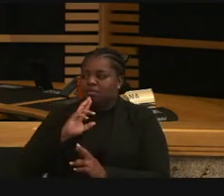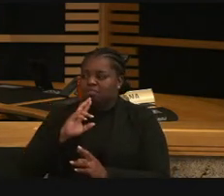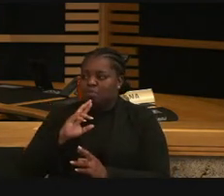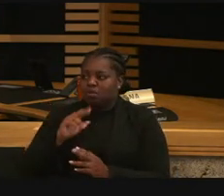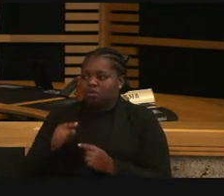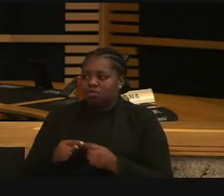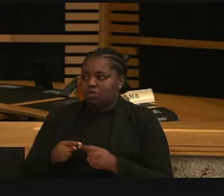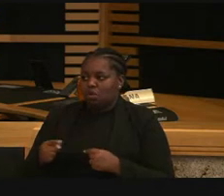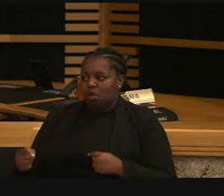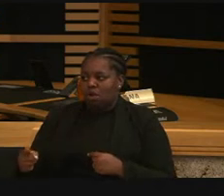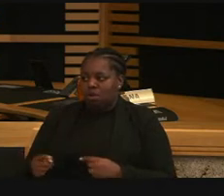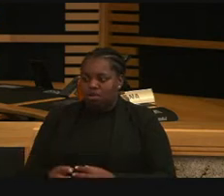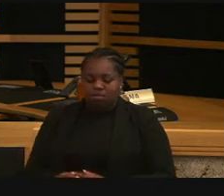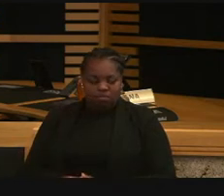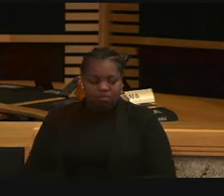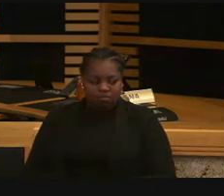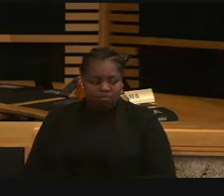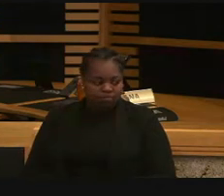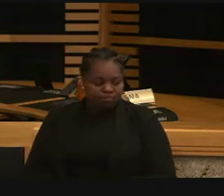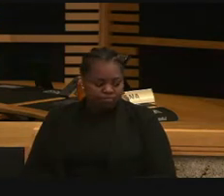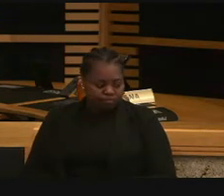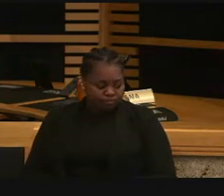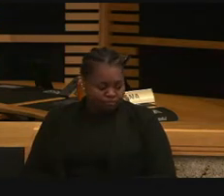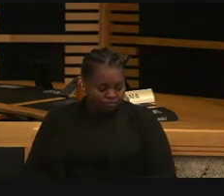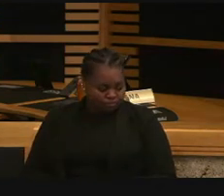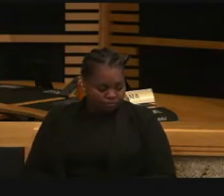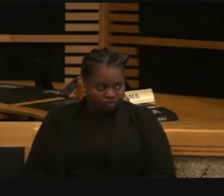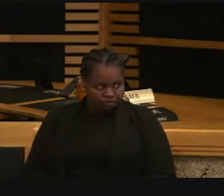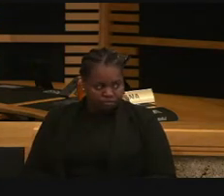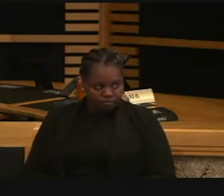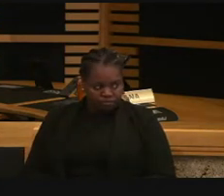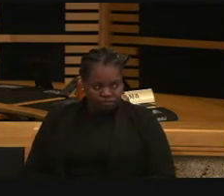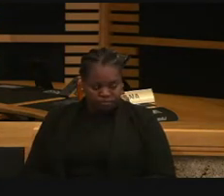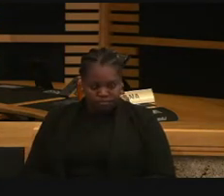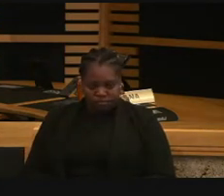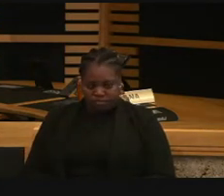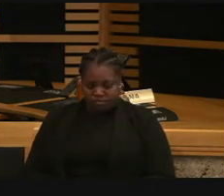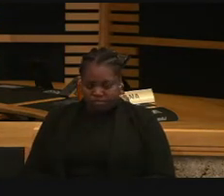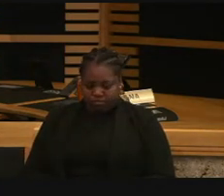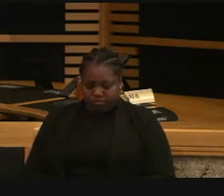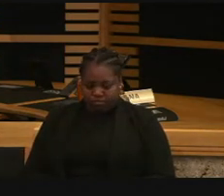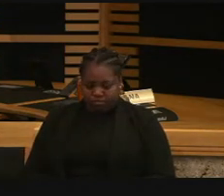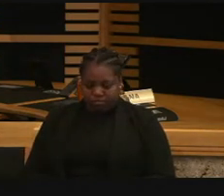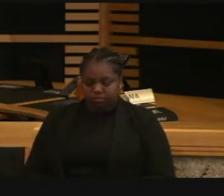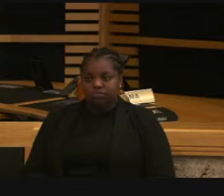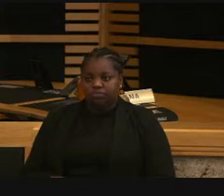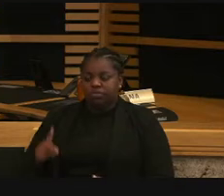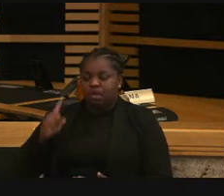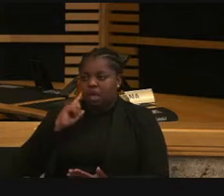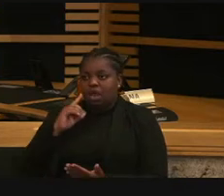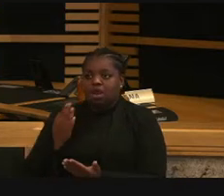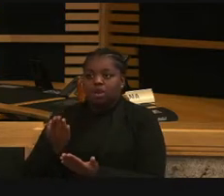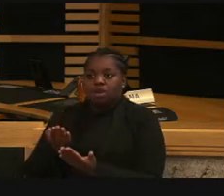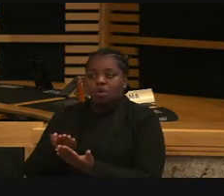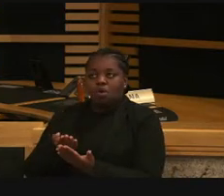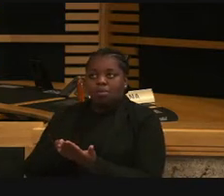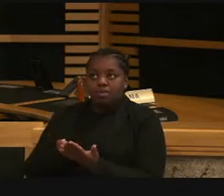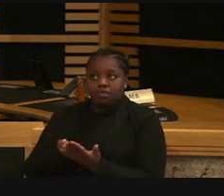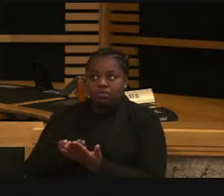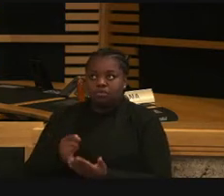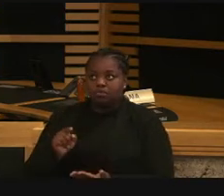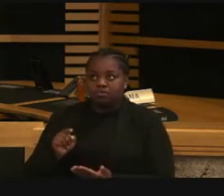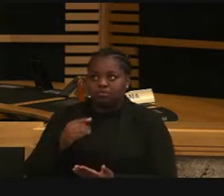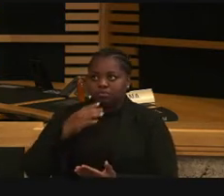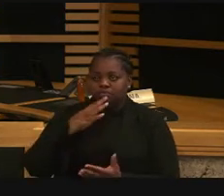Deputy Speaker. On the recommendations, in relation to